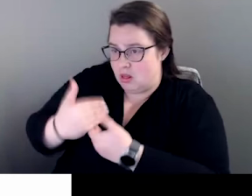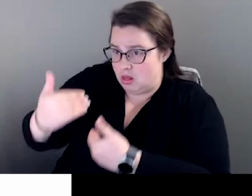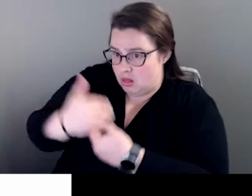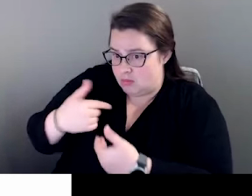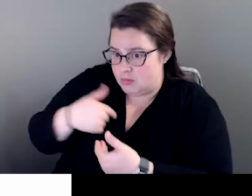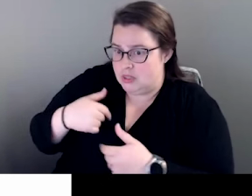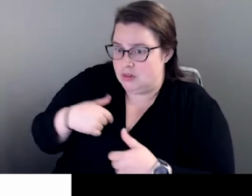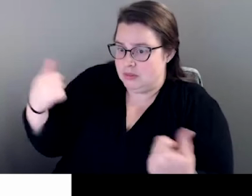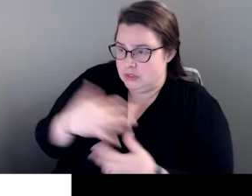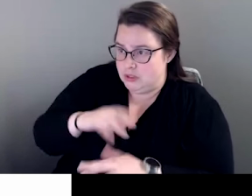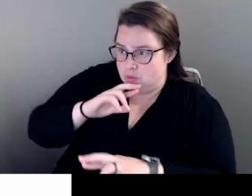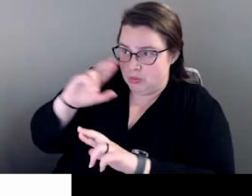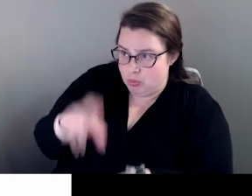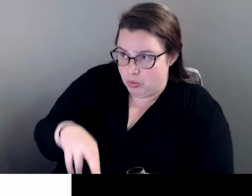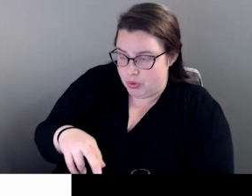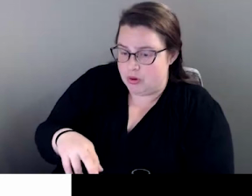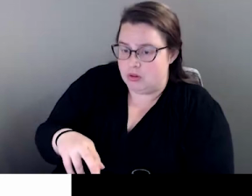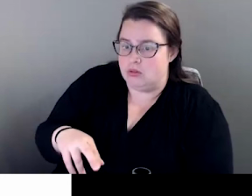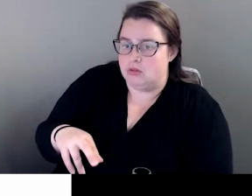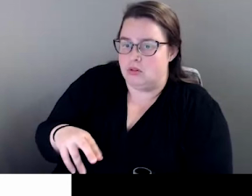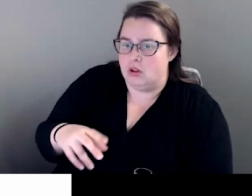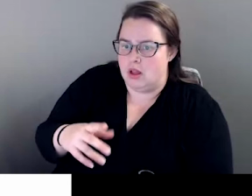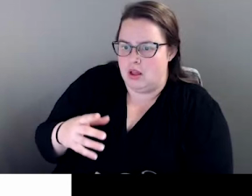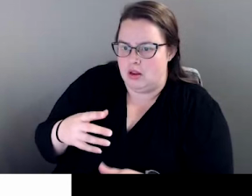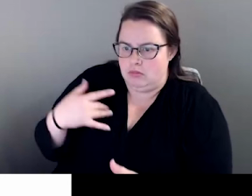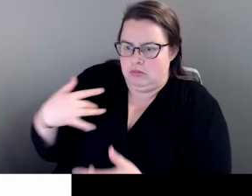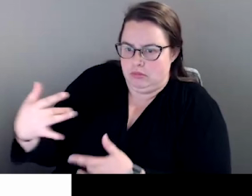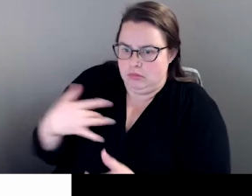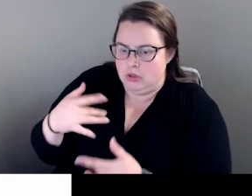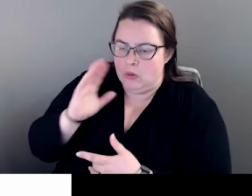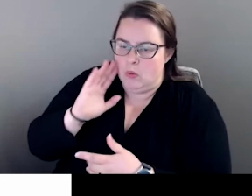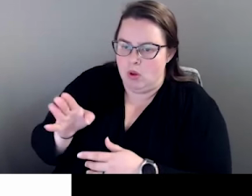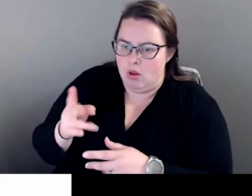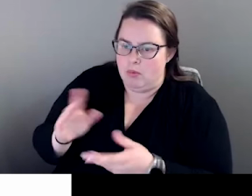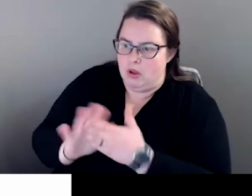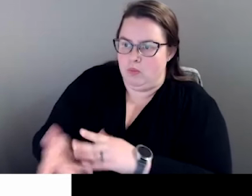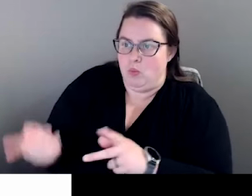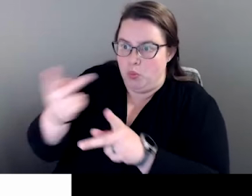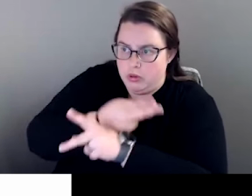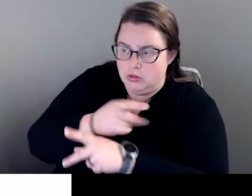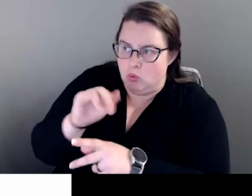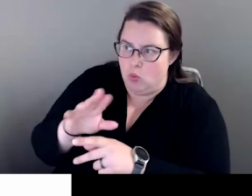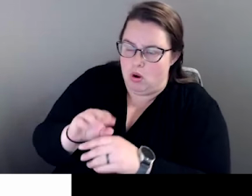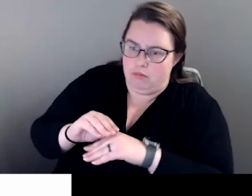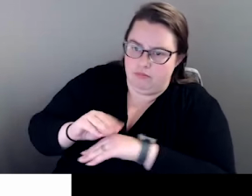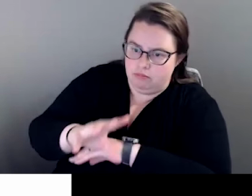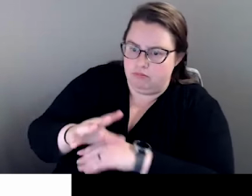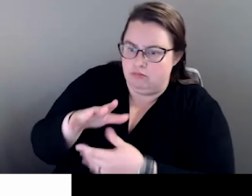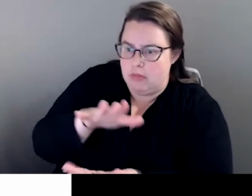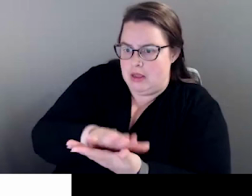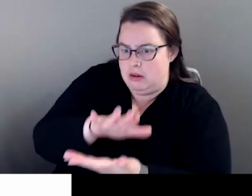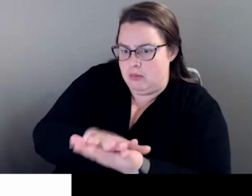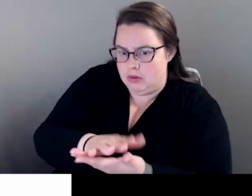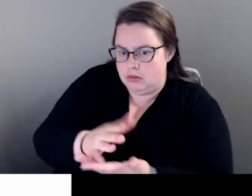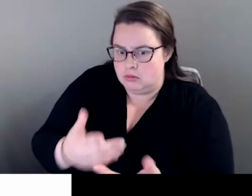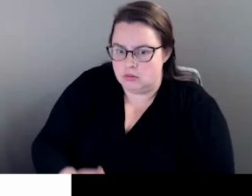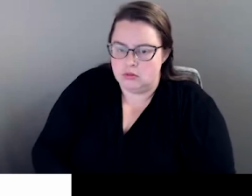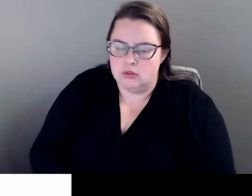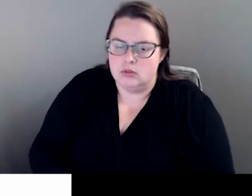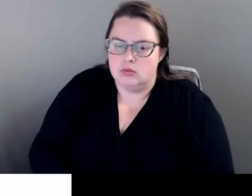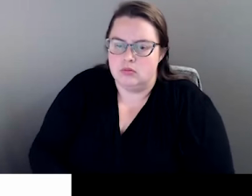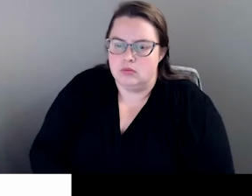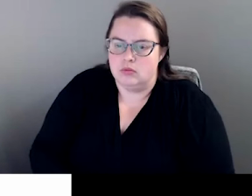about reporting the behavior, and she's worried that it might escalate or affect her academic standing. So what